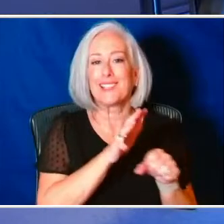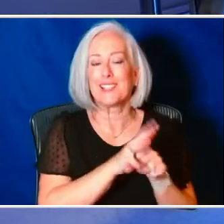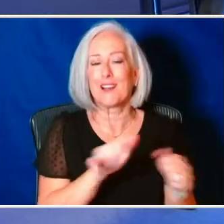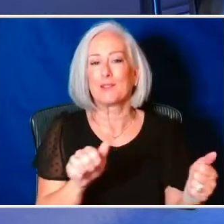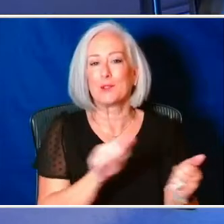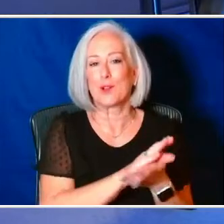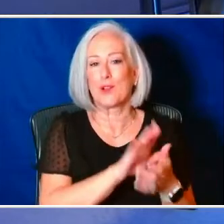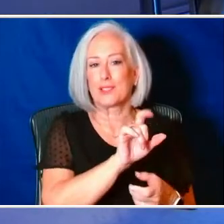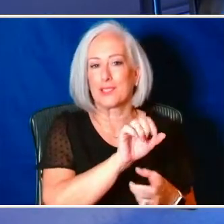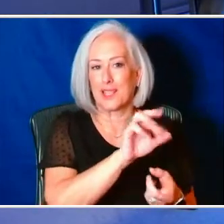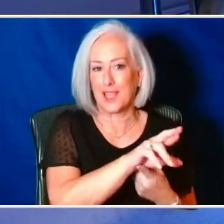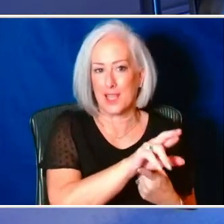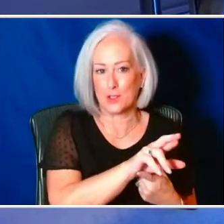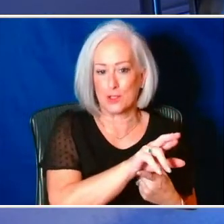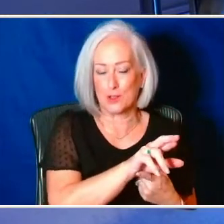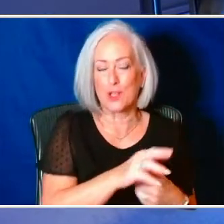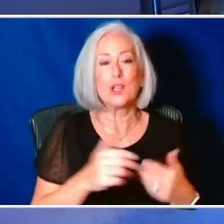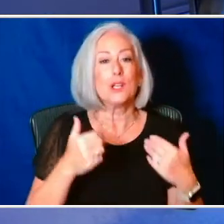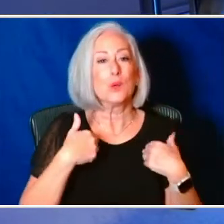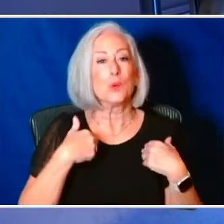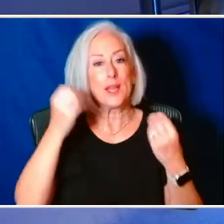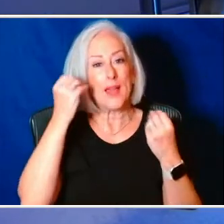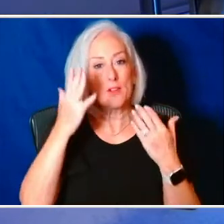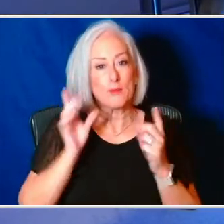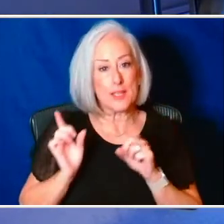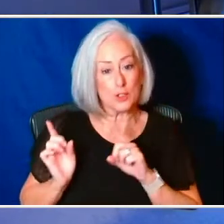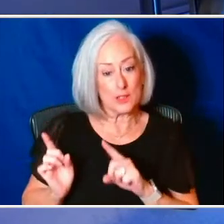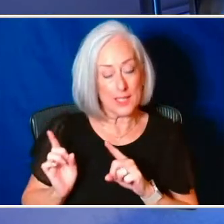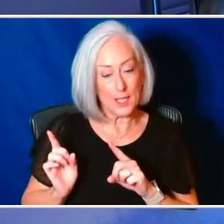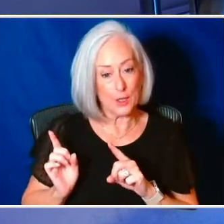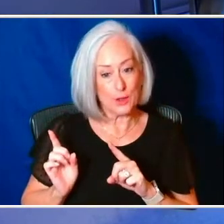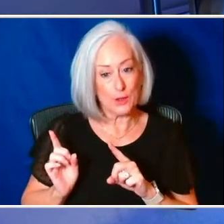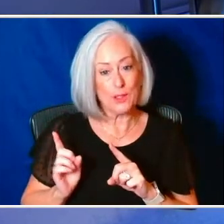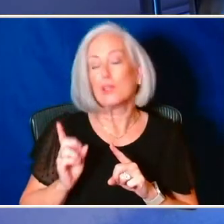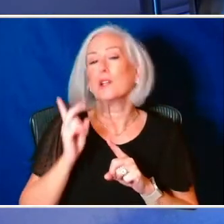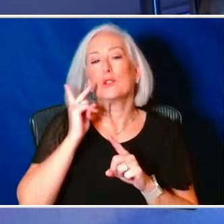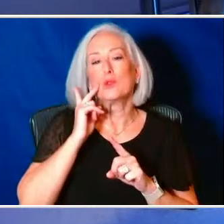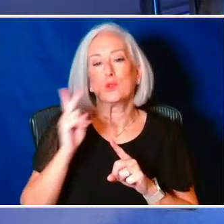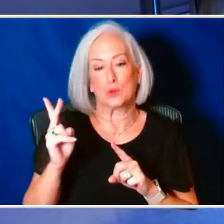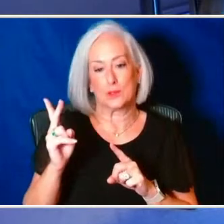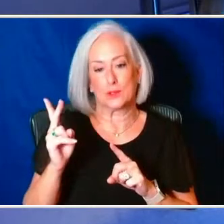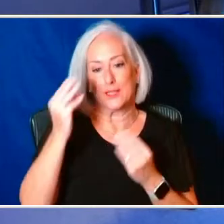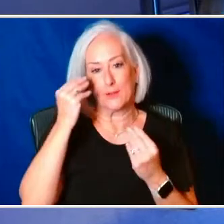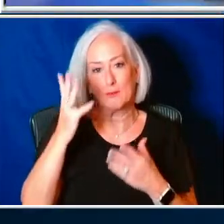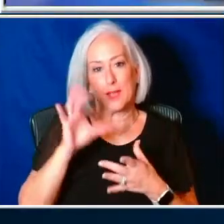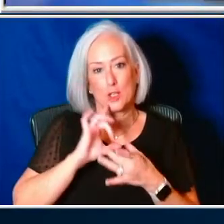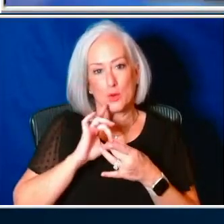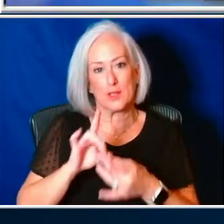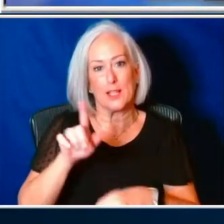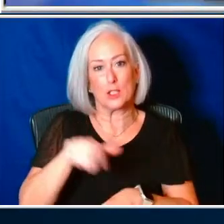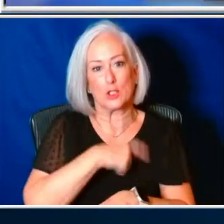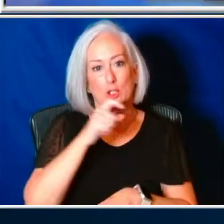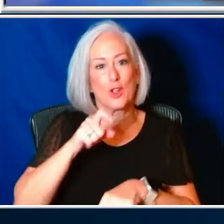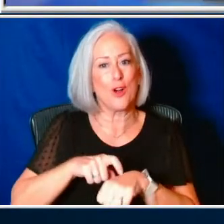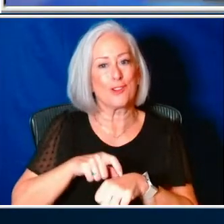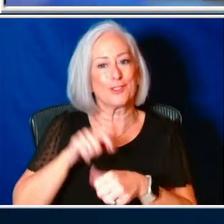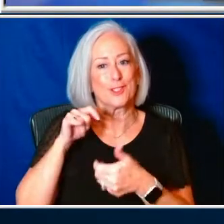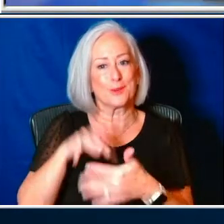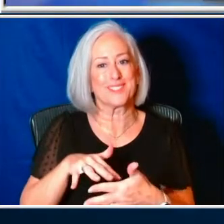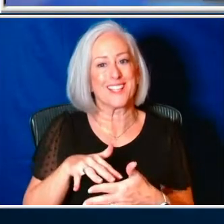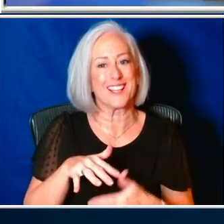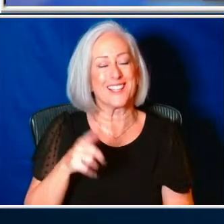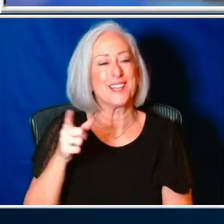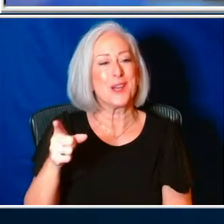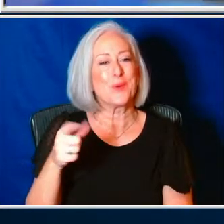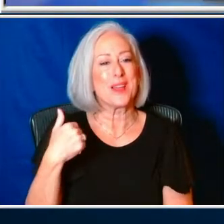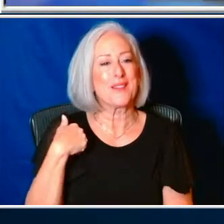this study, this long-term study that y'all are doing. One of those who volunteered for this study is joining us remotely. Heather, tell us